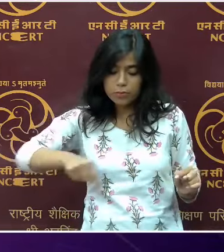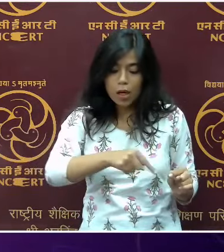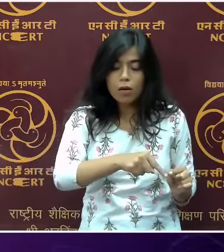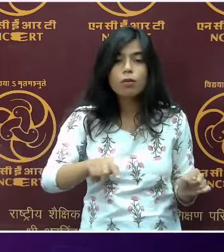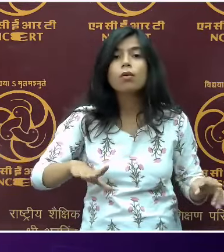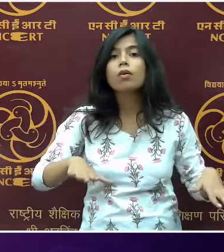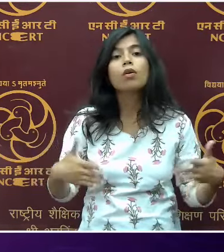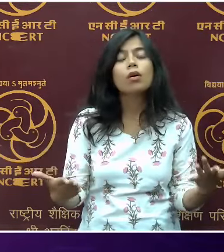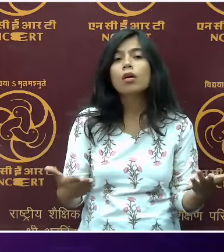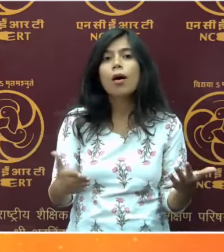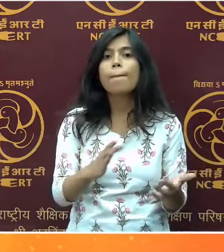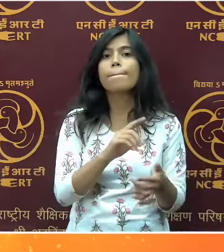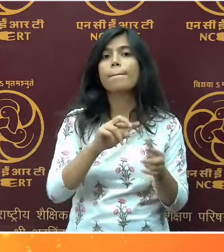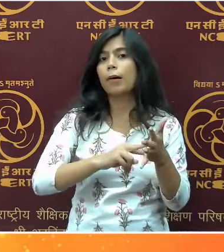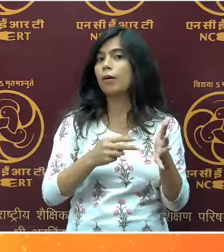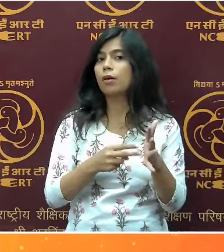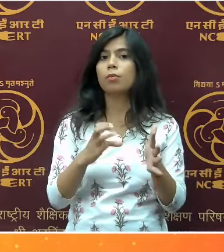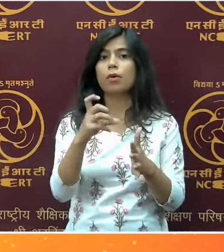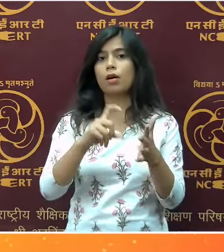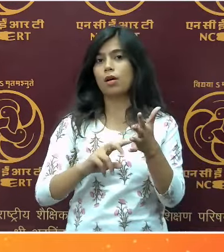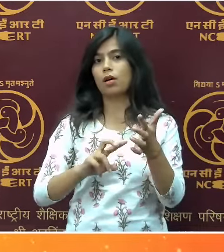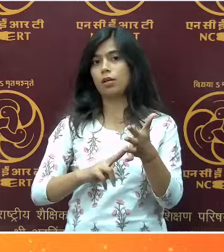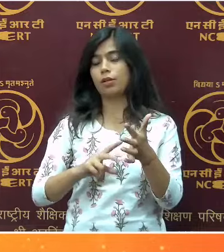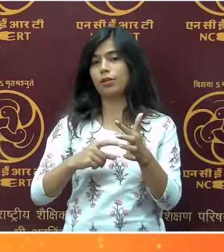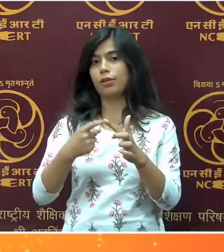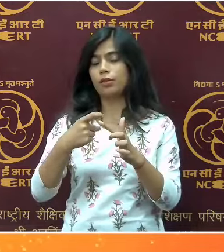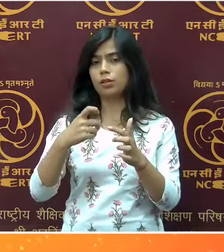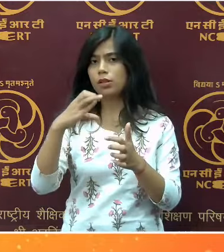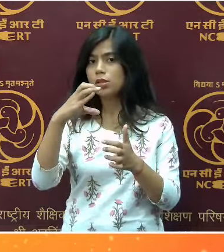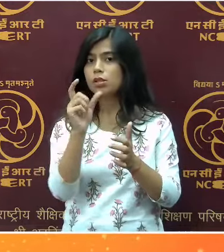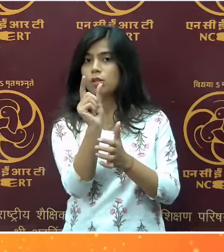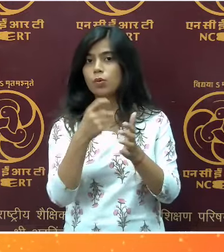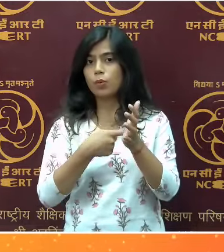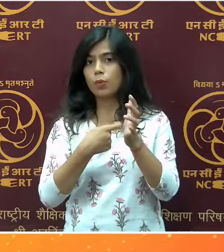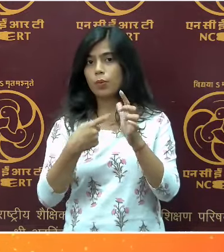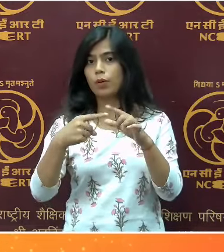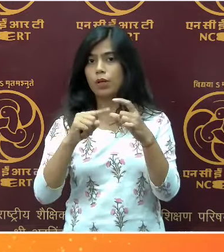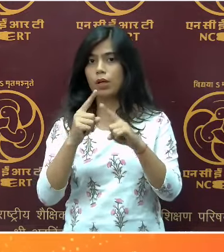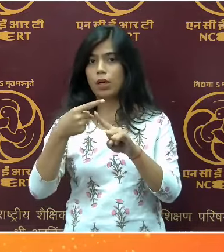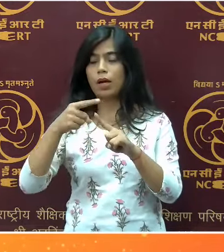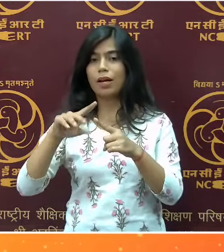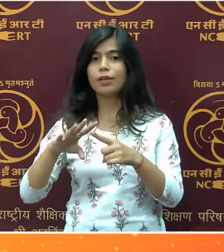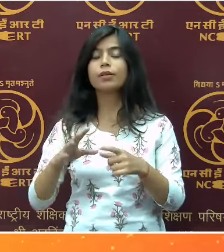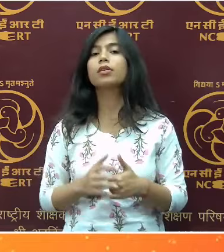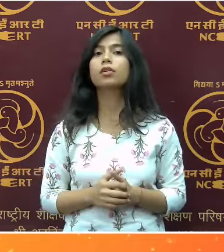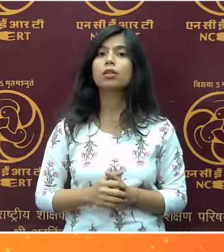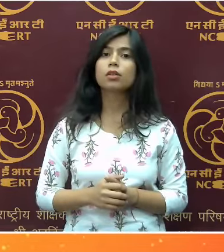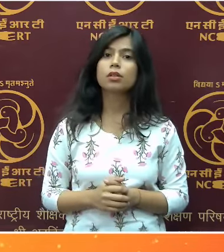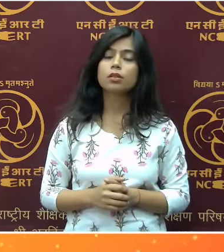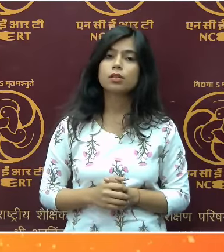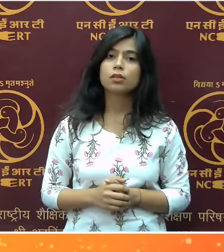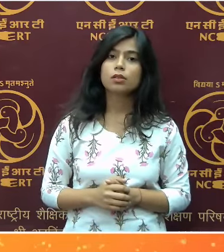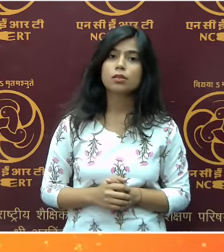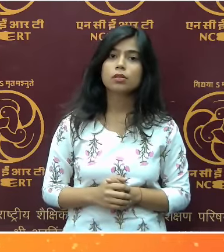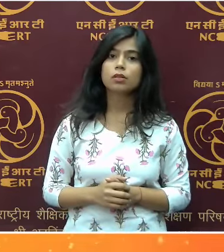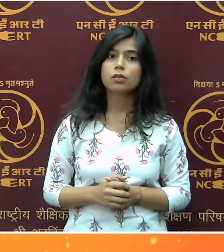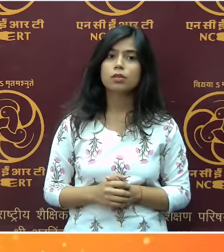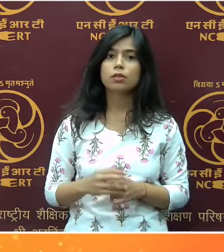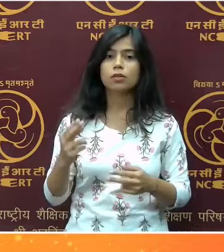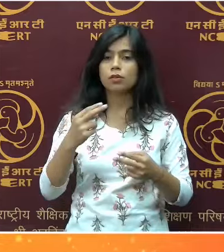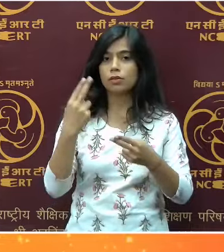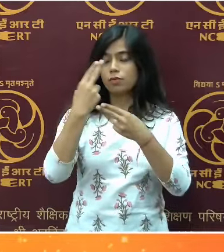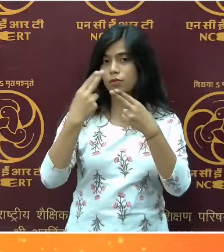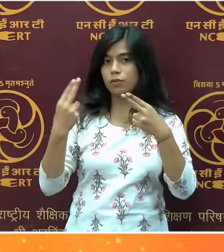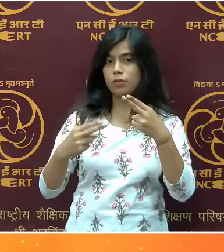To understand better, we can go from gravitational field. Now I just drop this ball